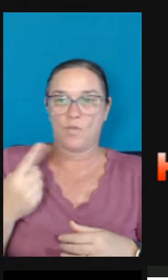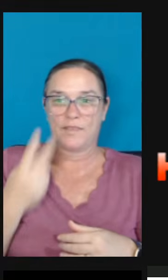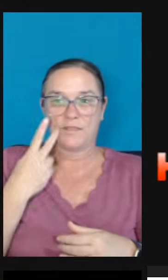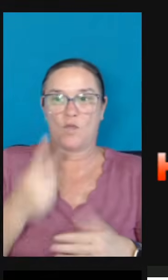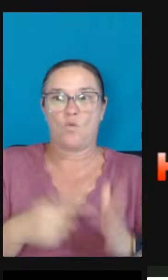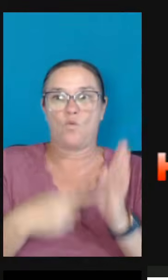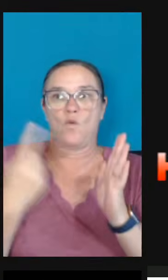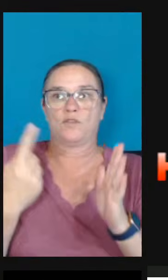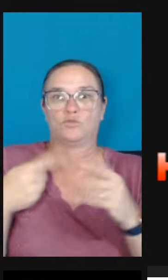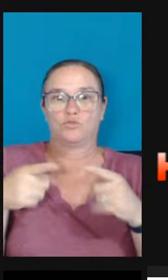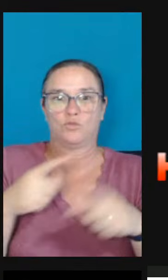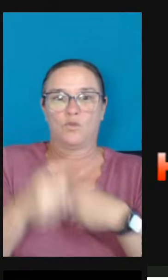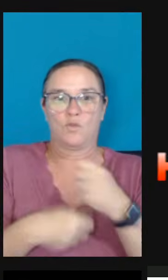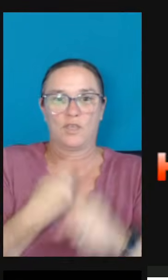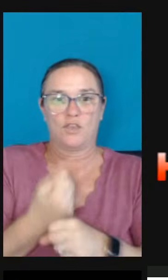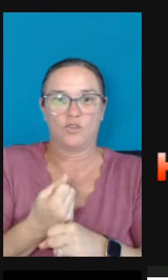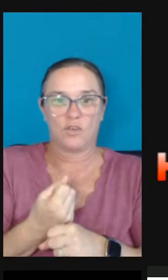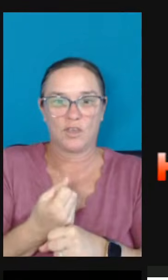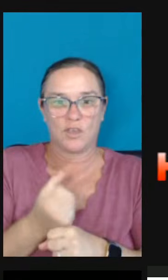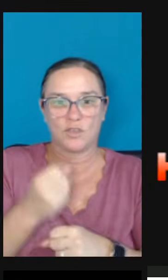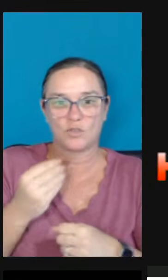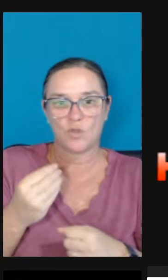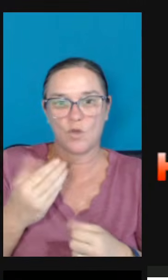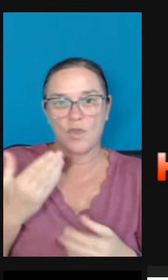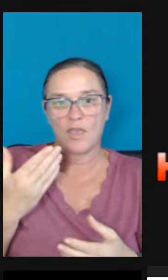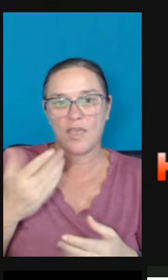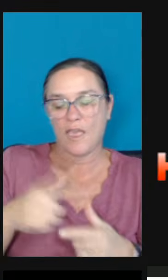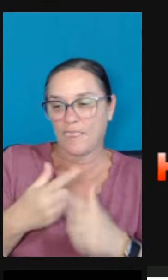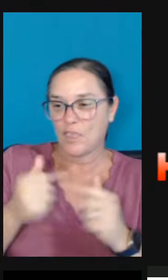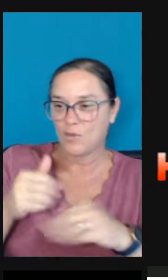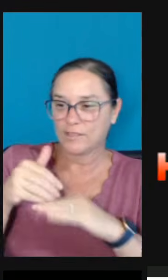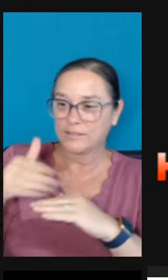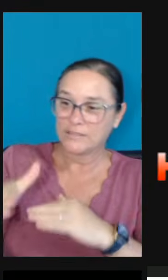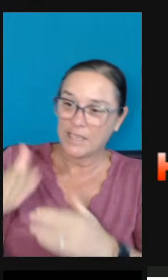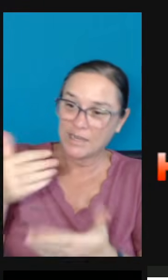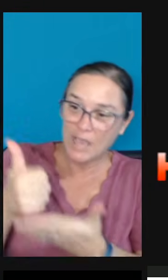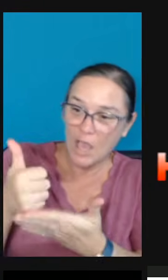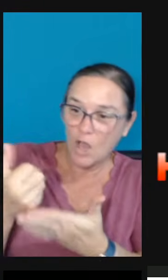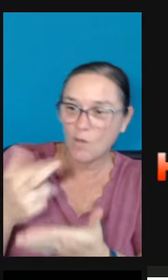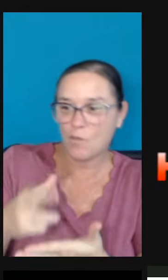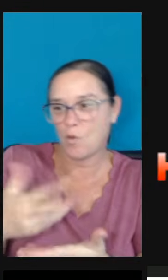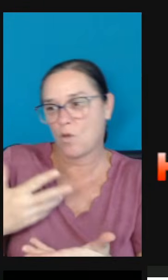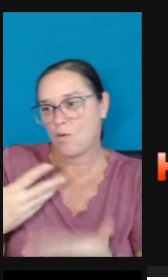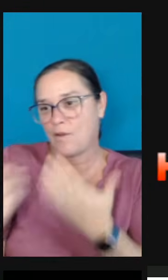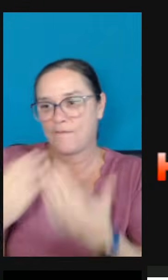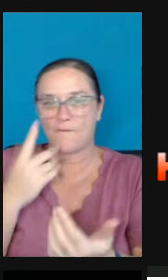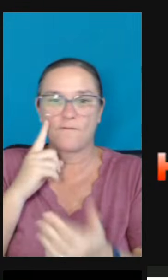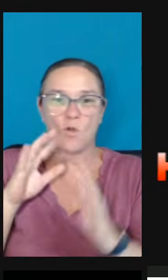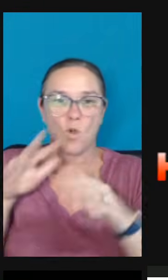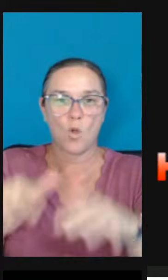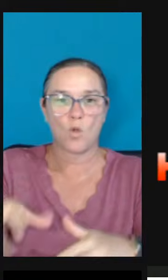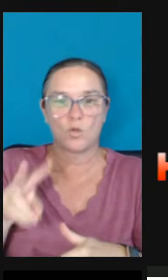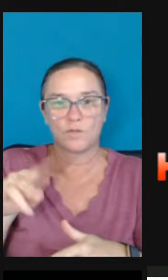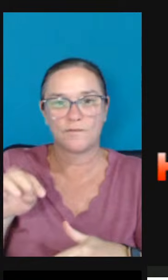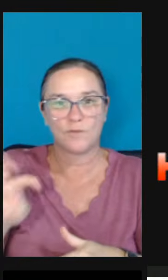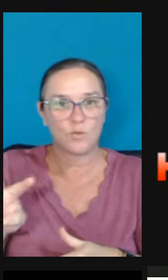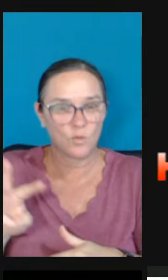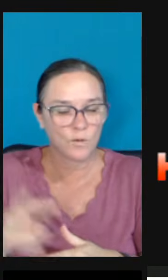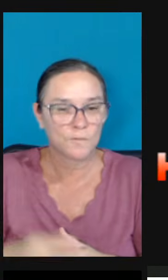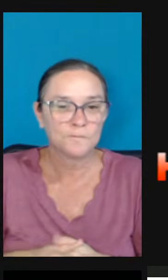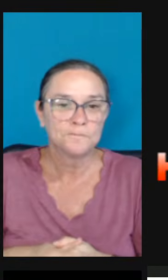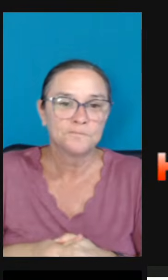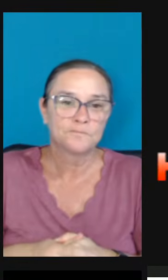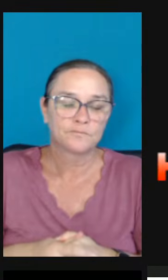hopefully that sends some help or some thoughts or some love over to Ocean View, because for a long time we've been talking about how the impacts are just kind of swept under the rug